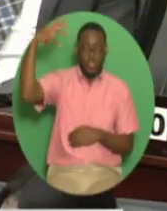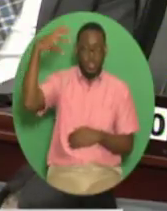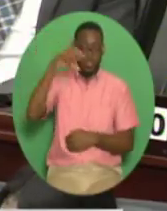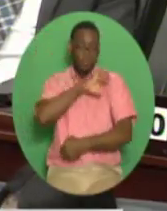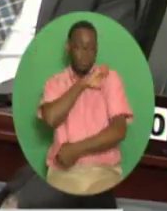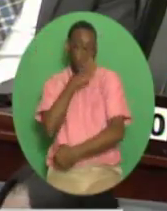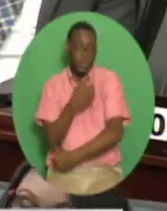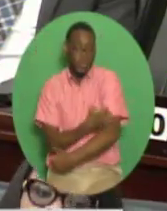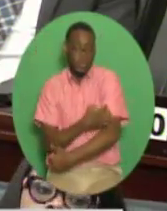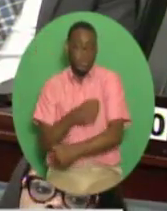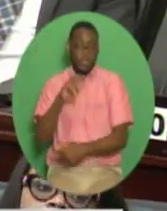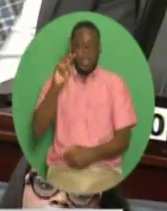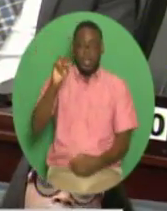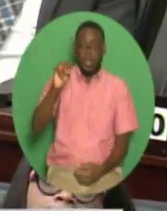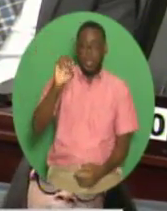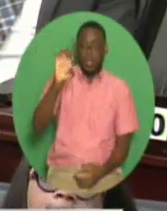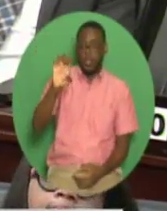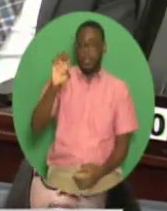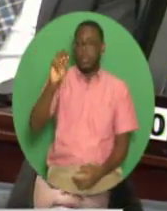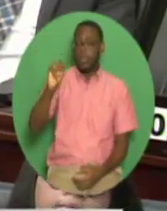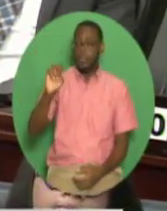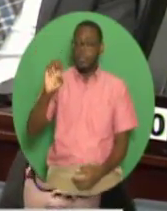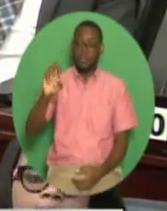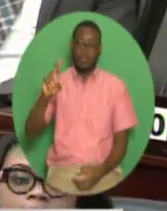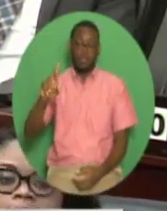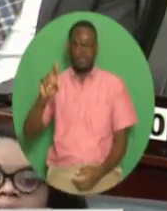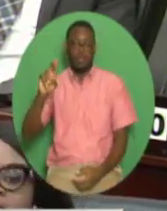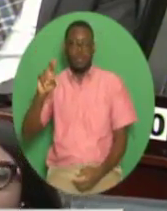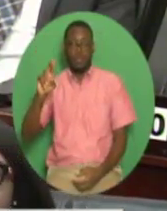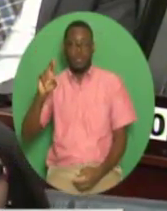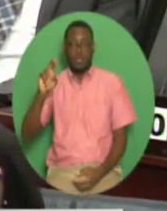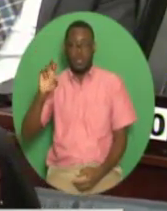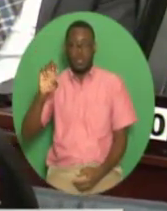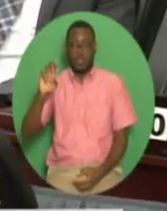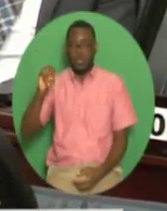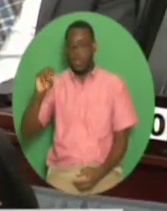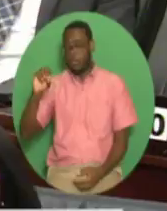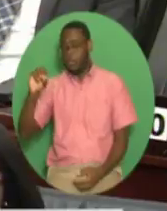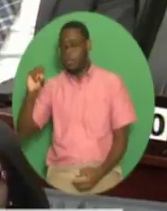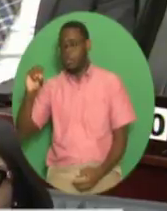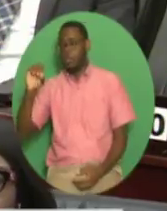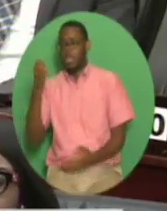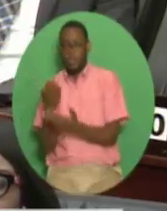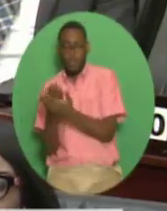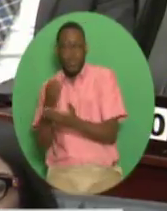mechatronics, the master craftsman programs, in solar